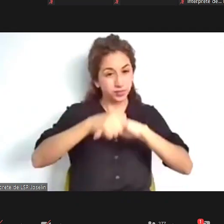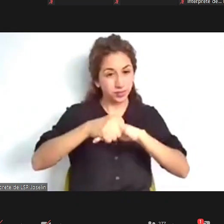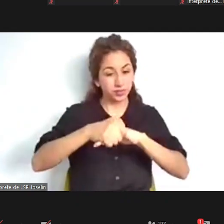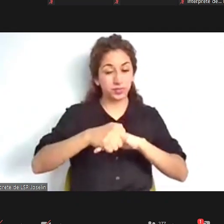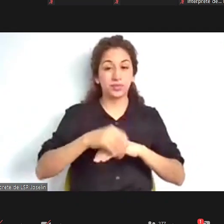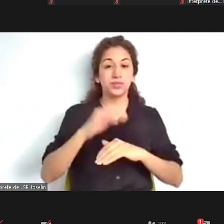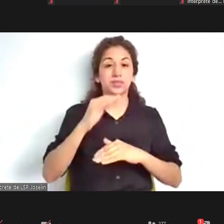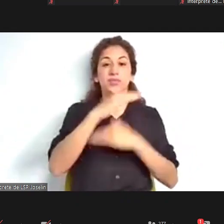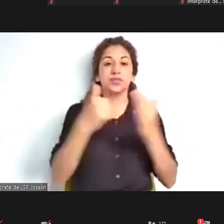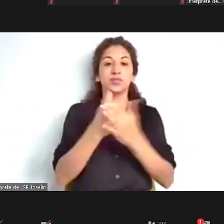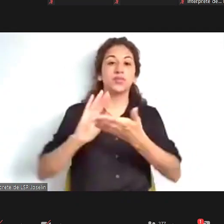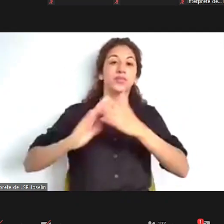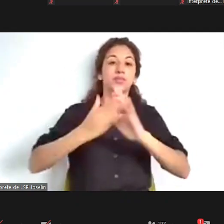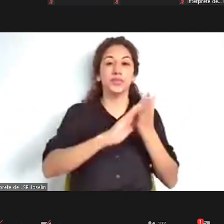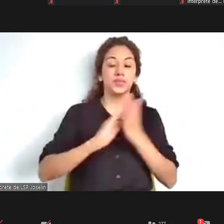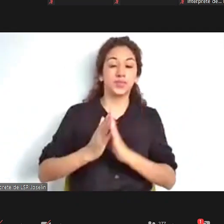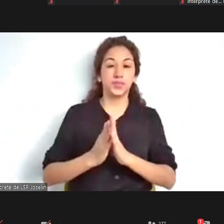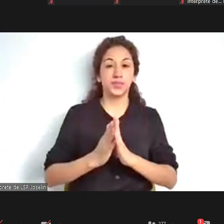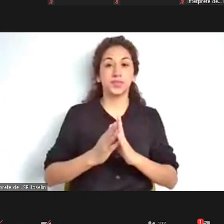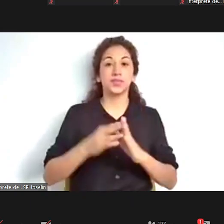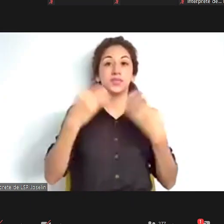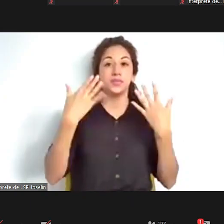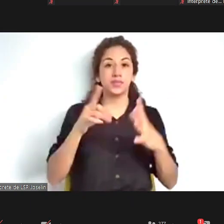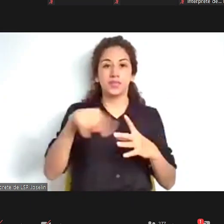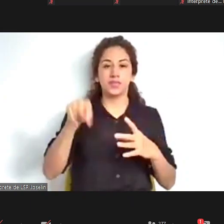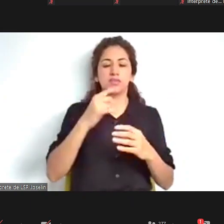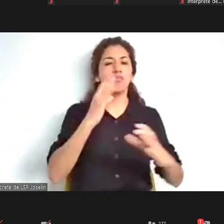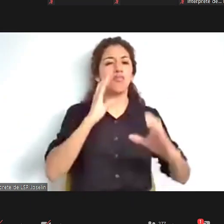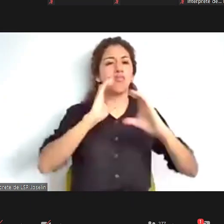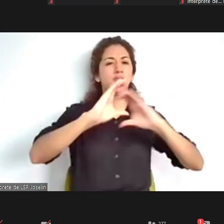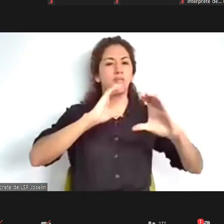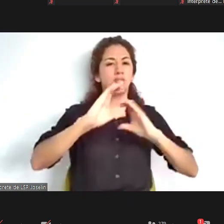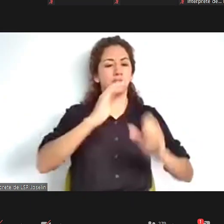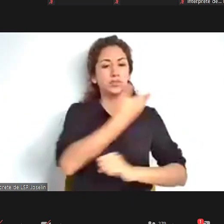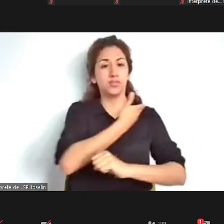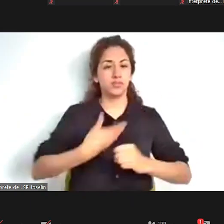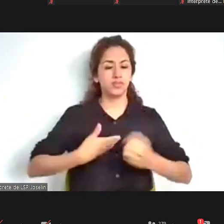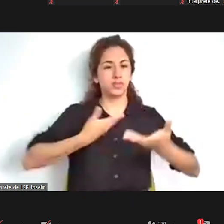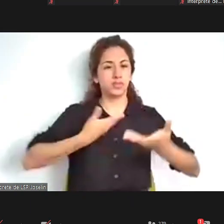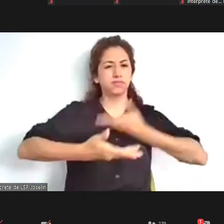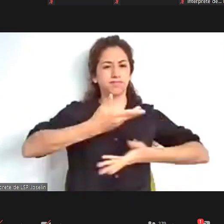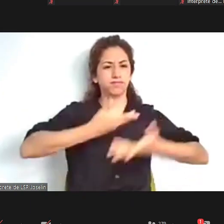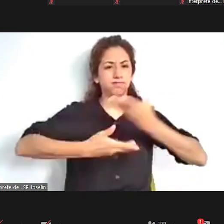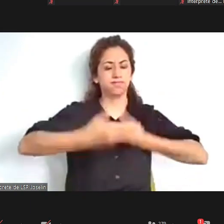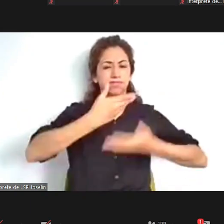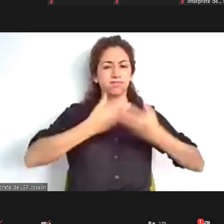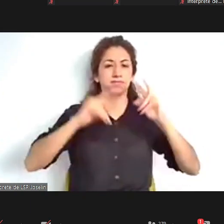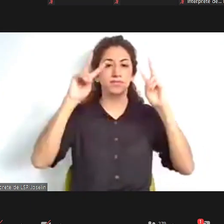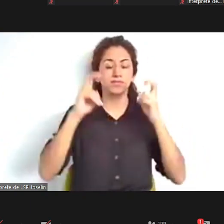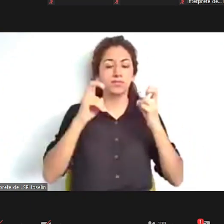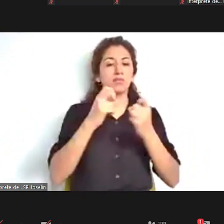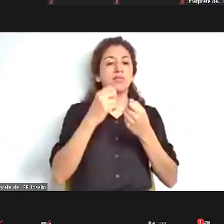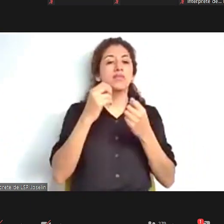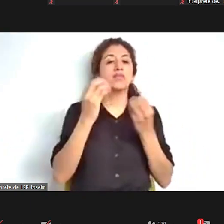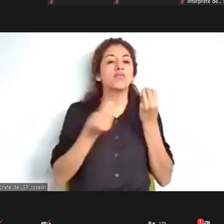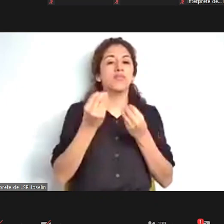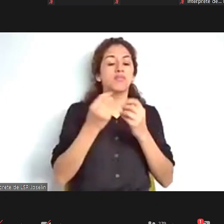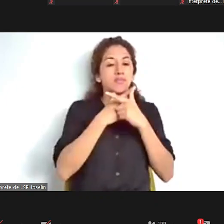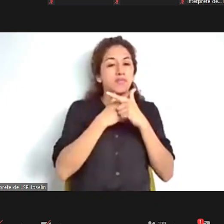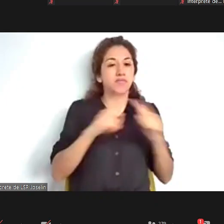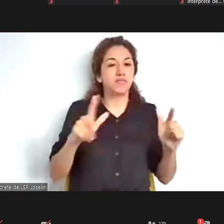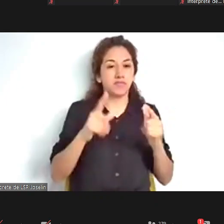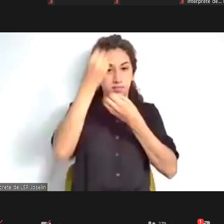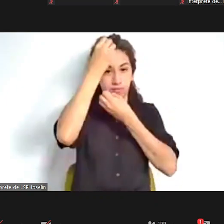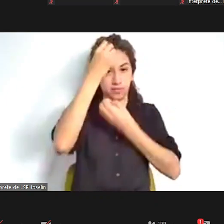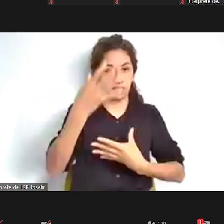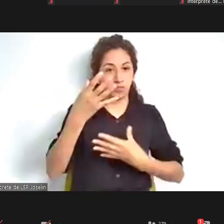salute and appreciate that the indigenous groups that i dialogue in the government to have a consultation that